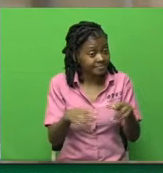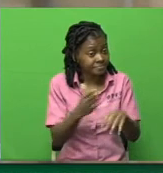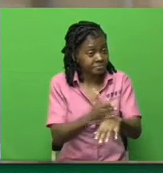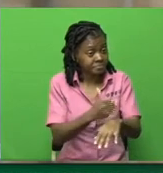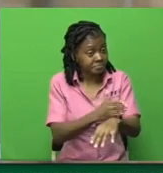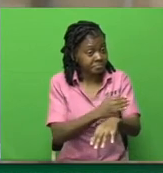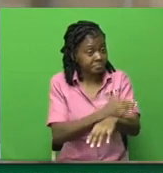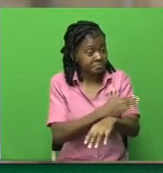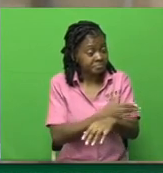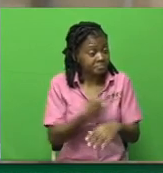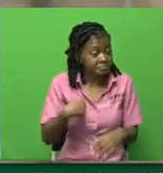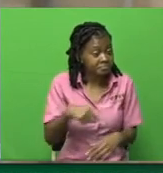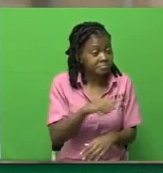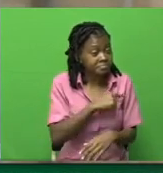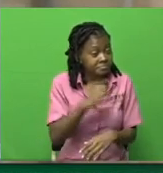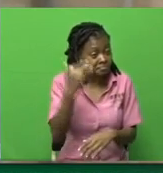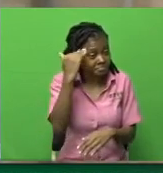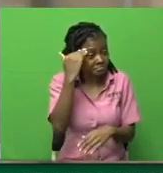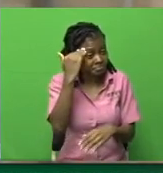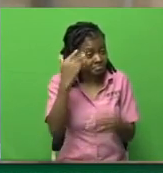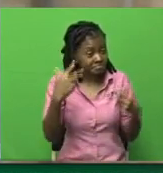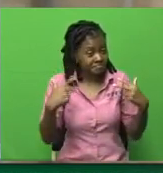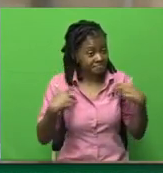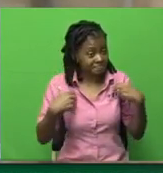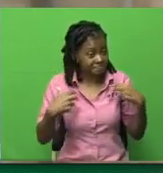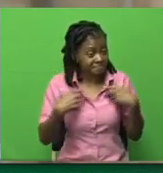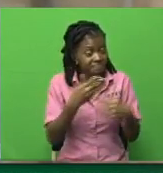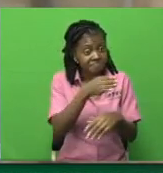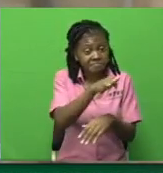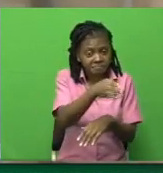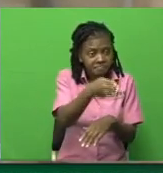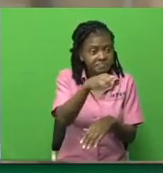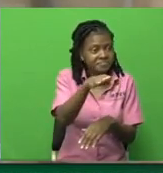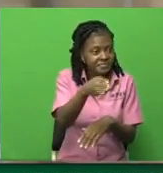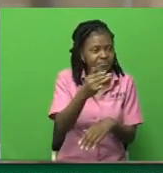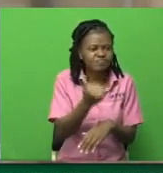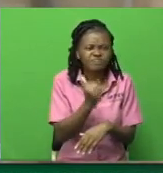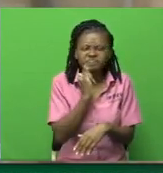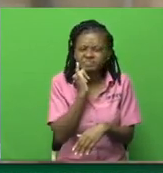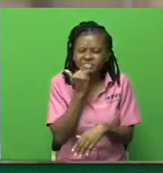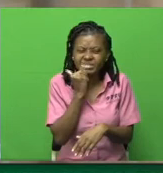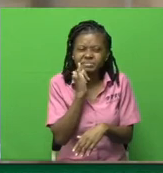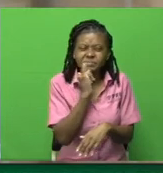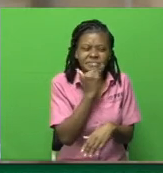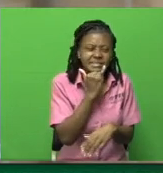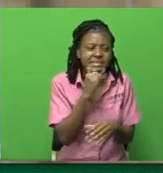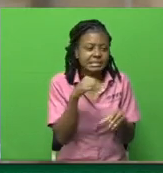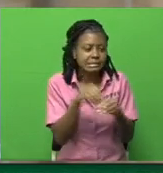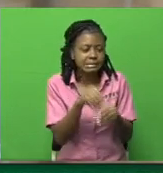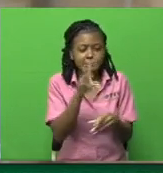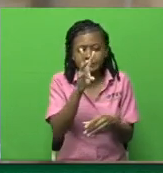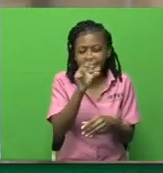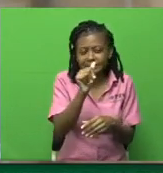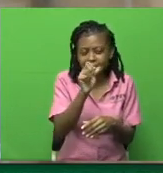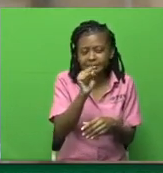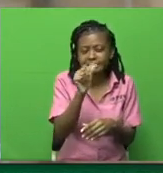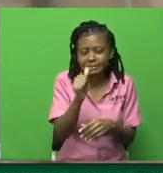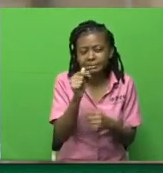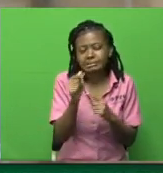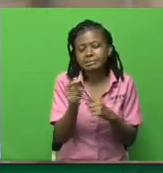recognized that there are institutional flaws in wasa's management of Road restoration